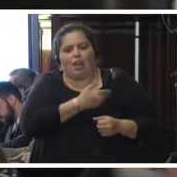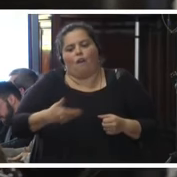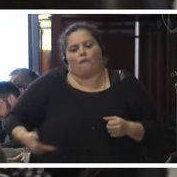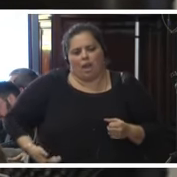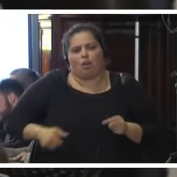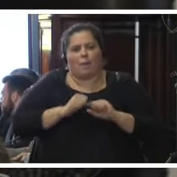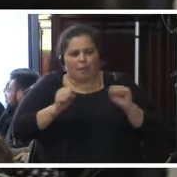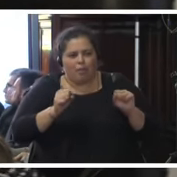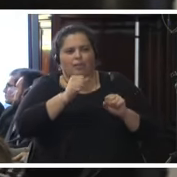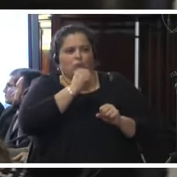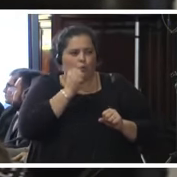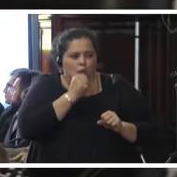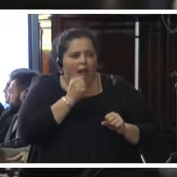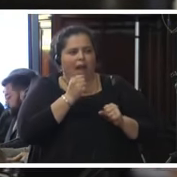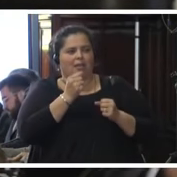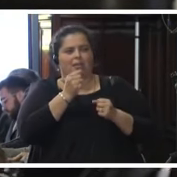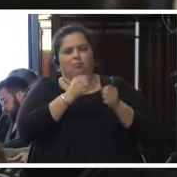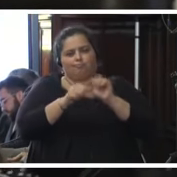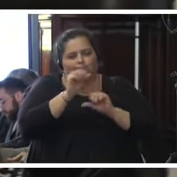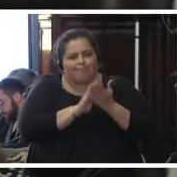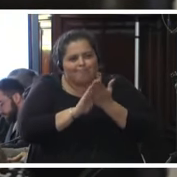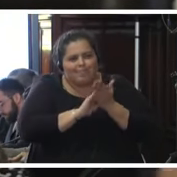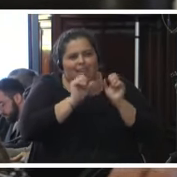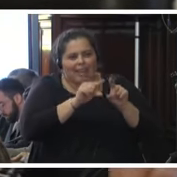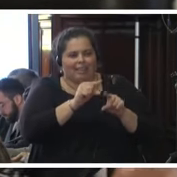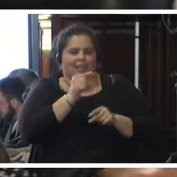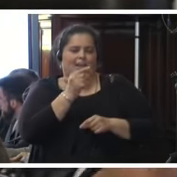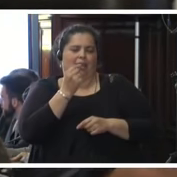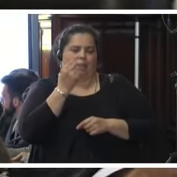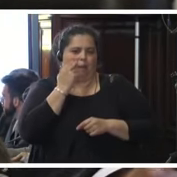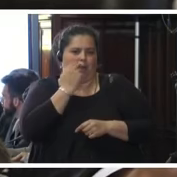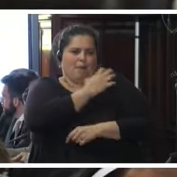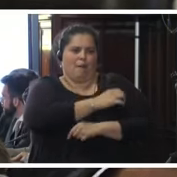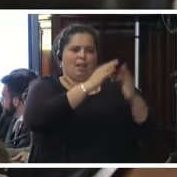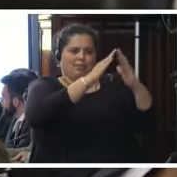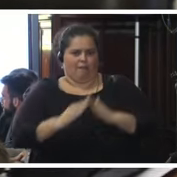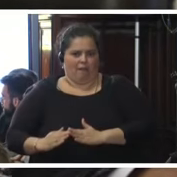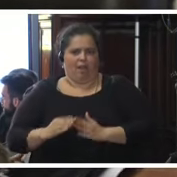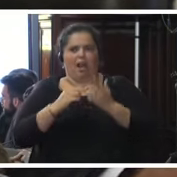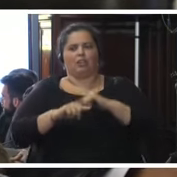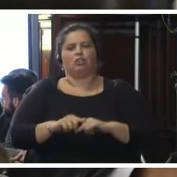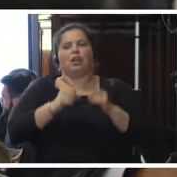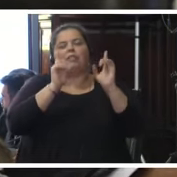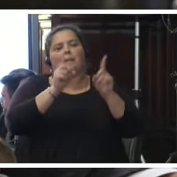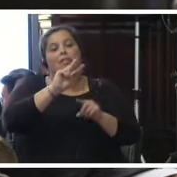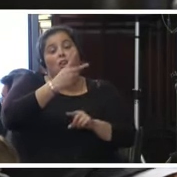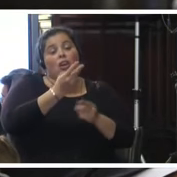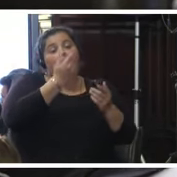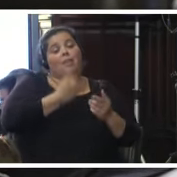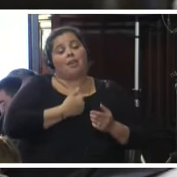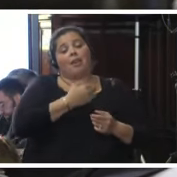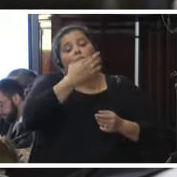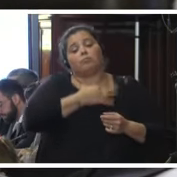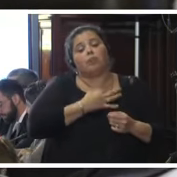and effectively so. Two is to give us information of how many police officers have been charged